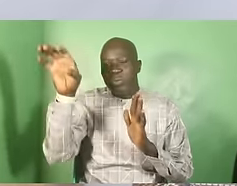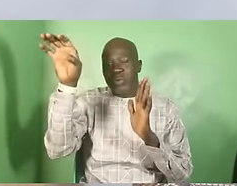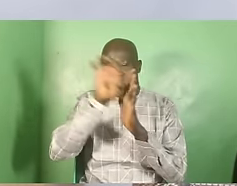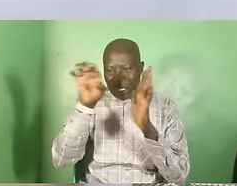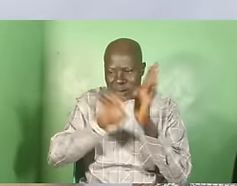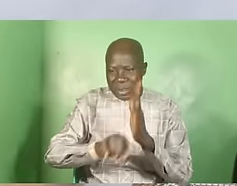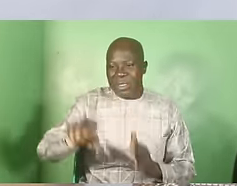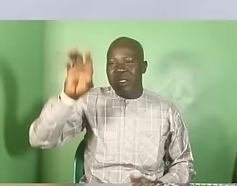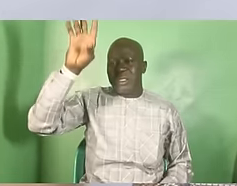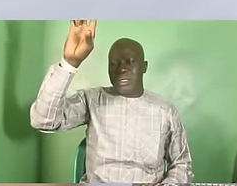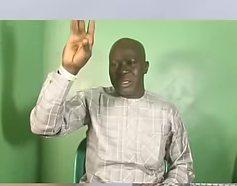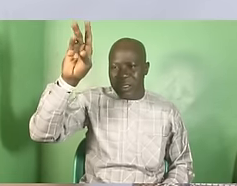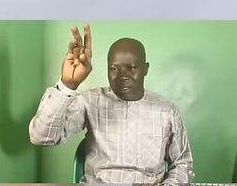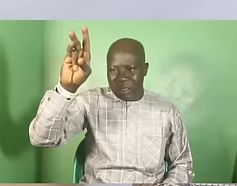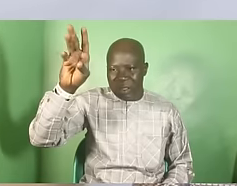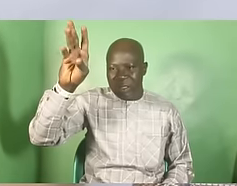First Samuel. Chapter